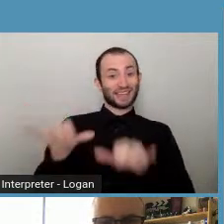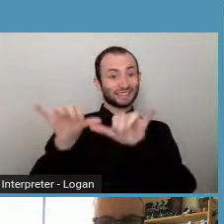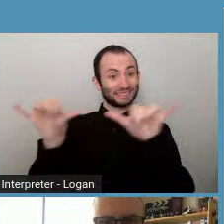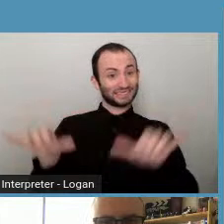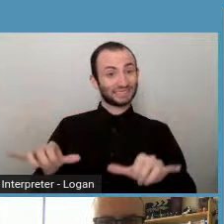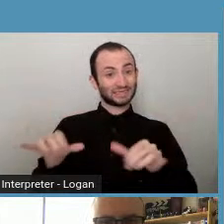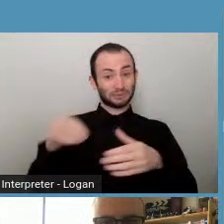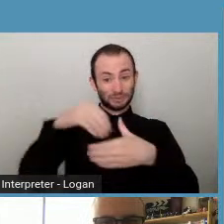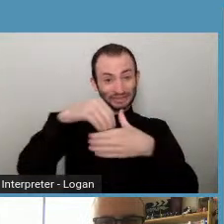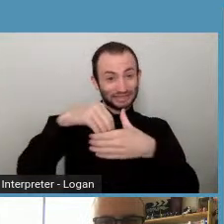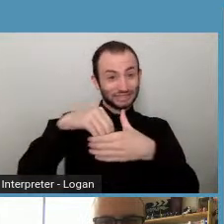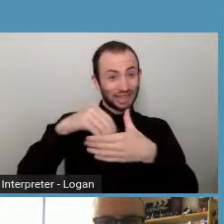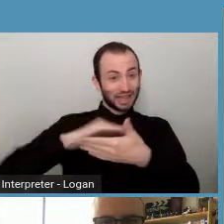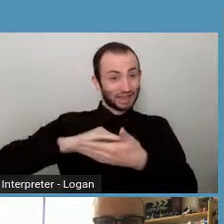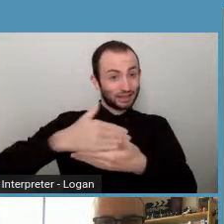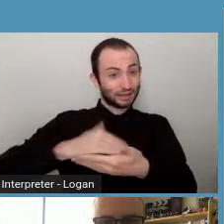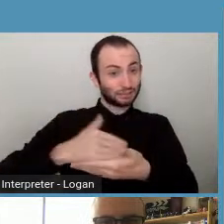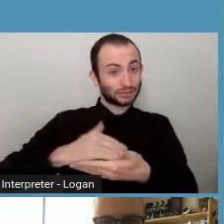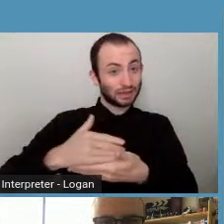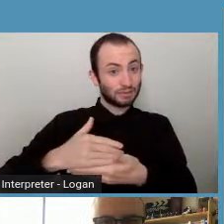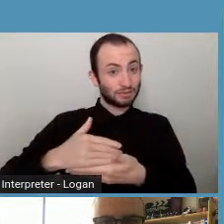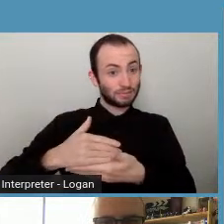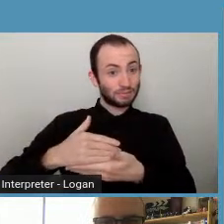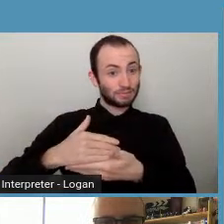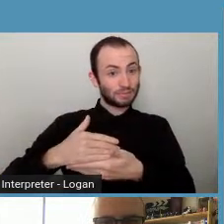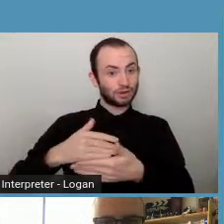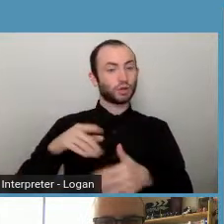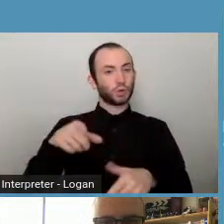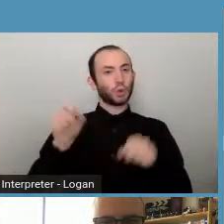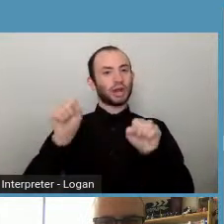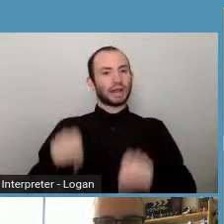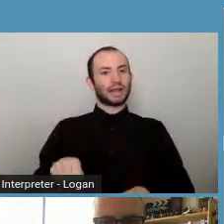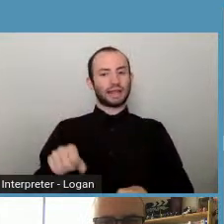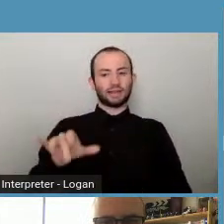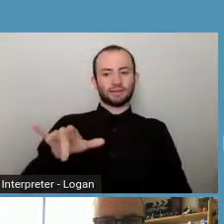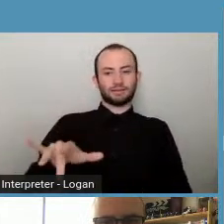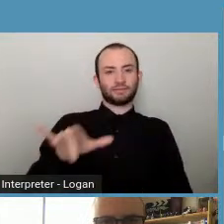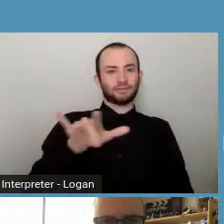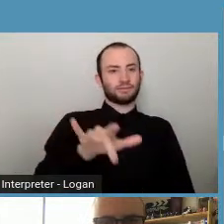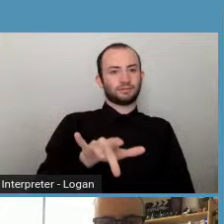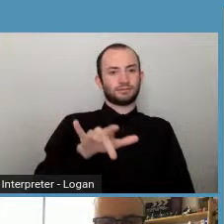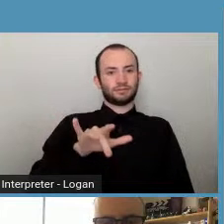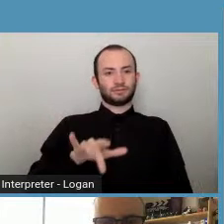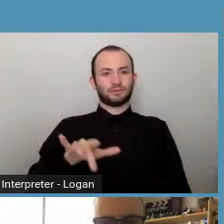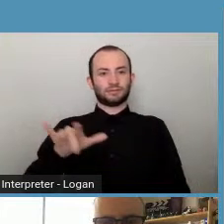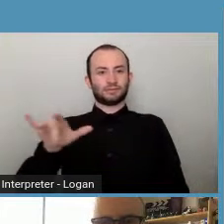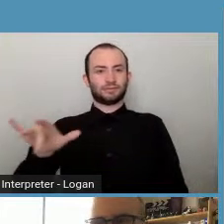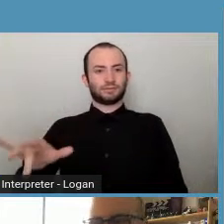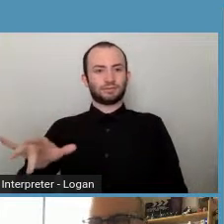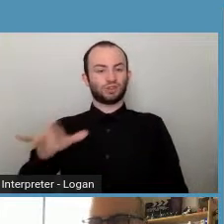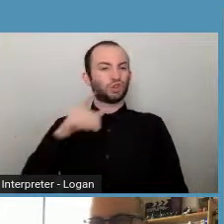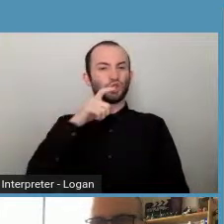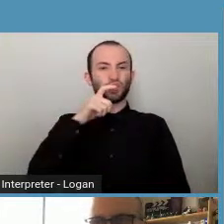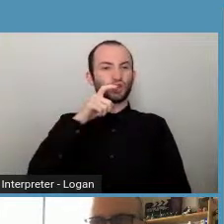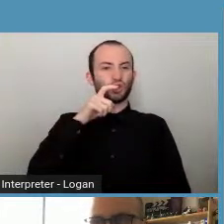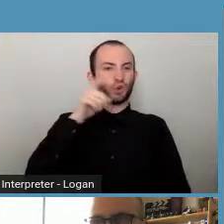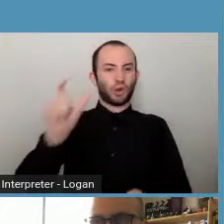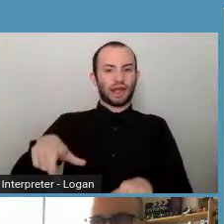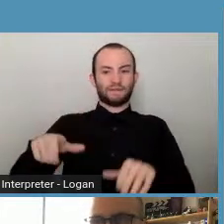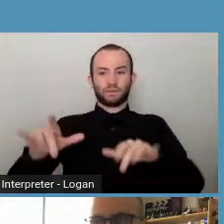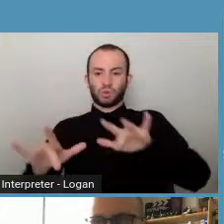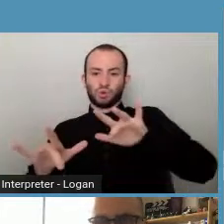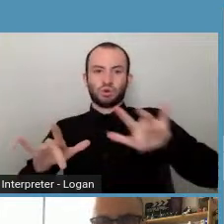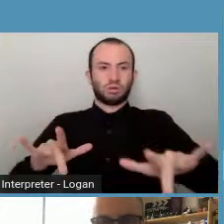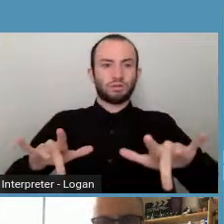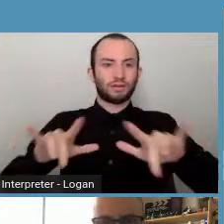if you need to perform a keyboard shortcut, it lets you press the keys individually and then let them go. So that way, if you don't have the use of both of your hands, you